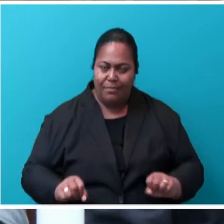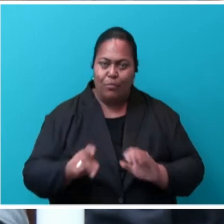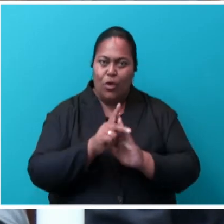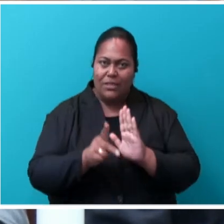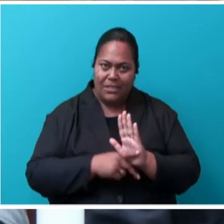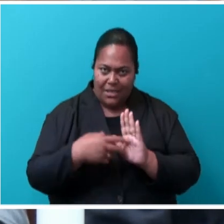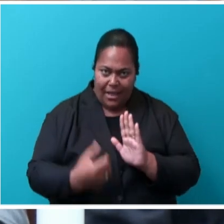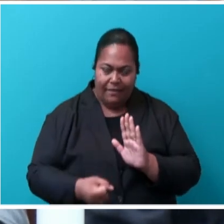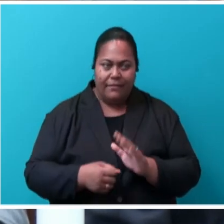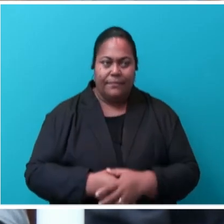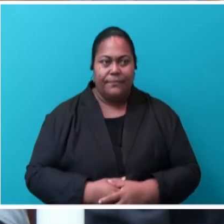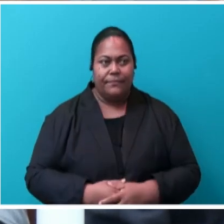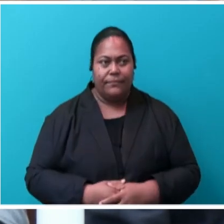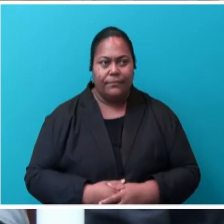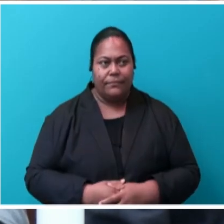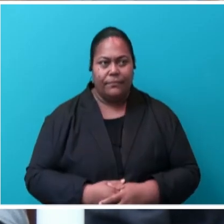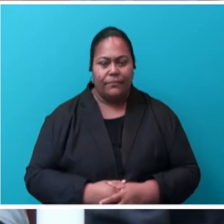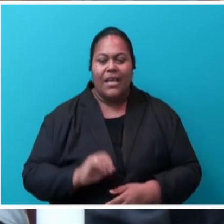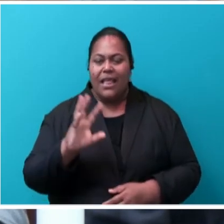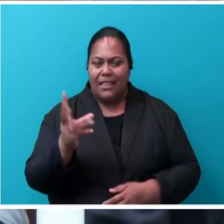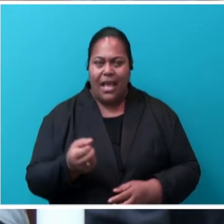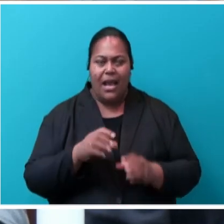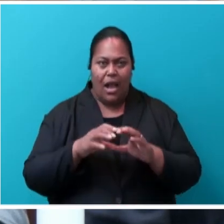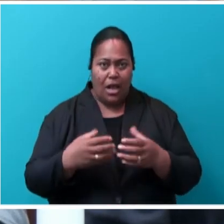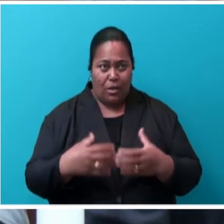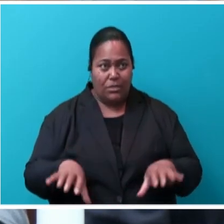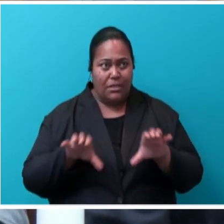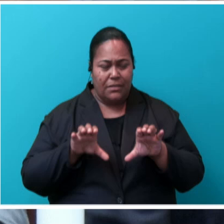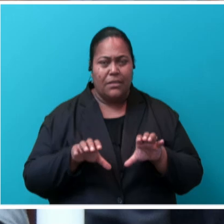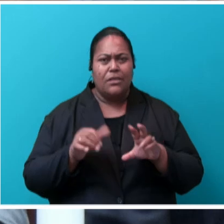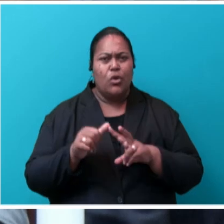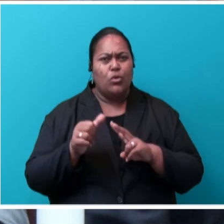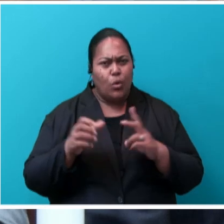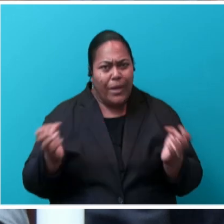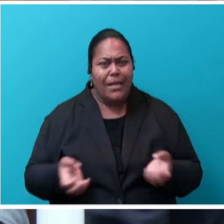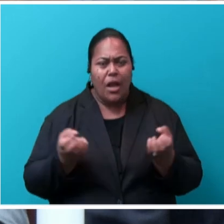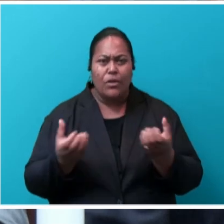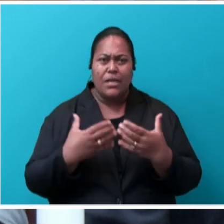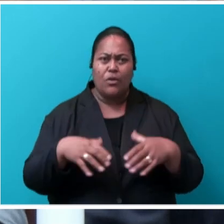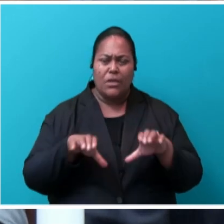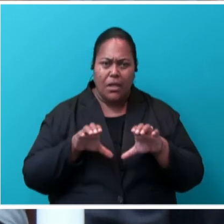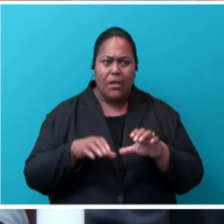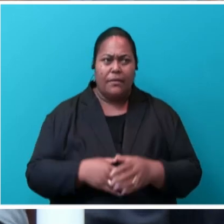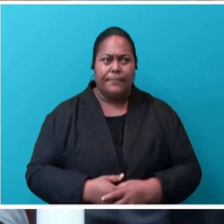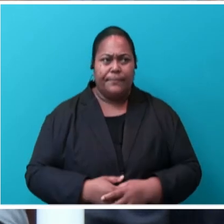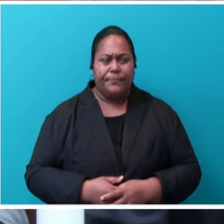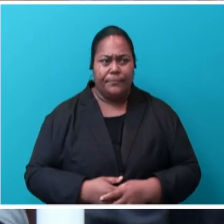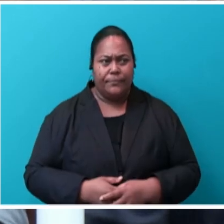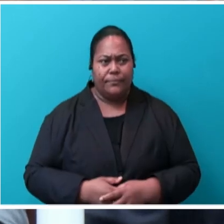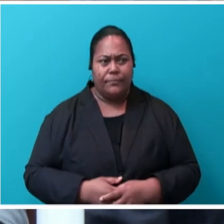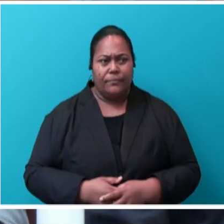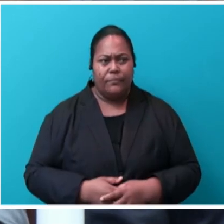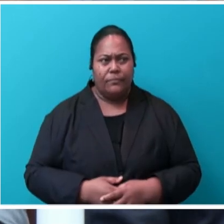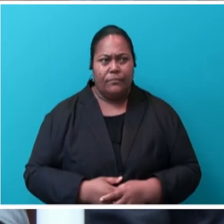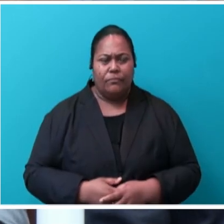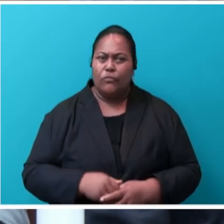place in their respective councils. And also encourage councils to engage in, also